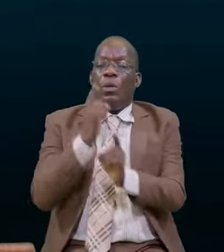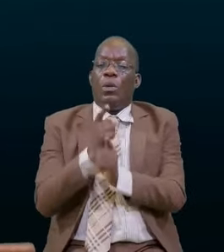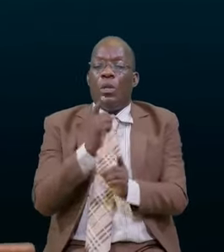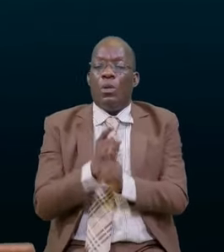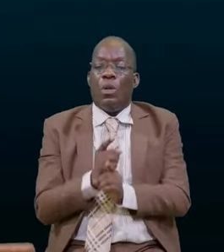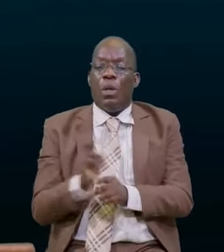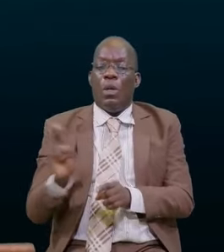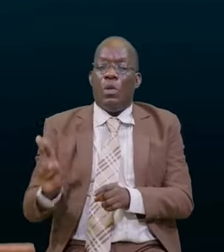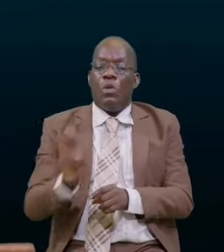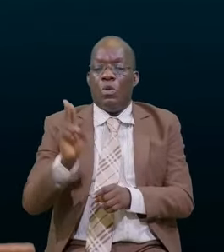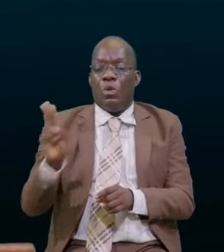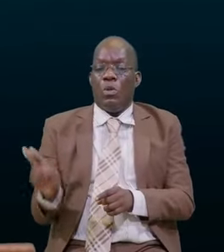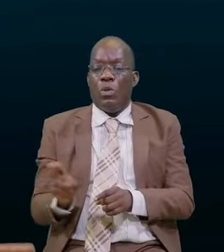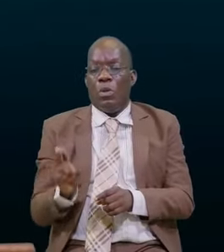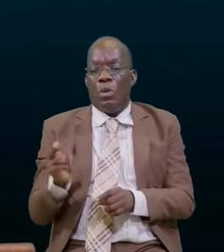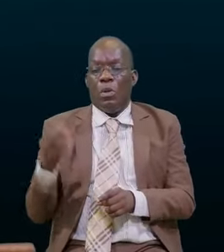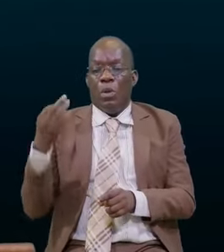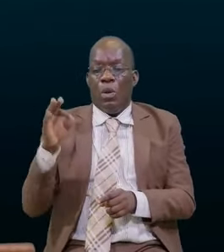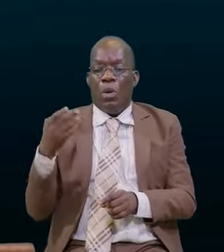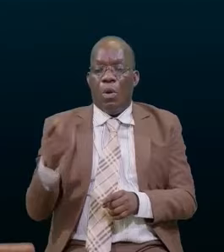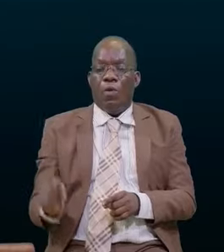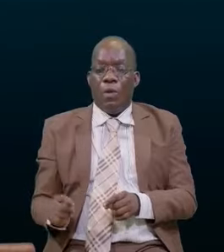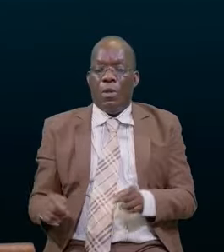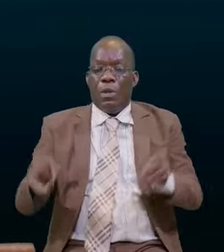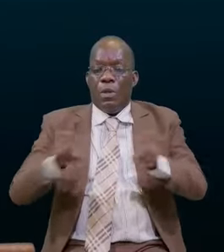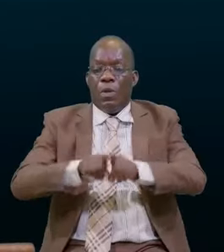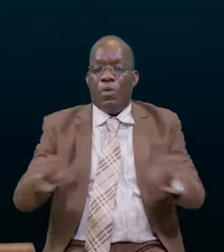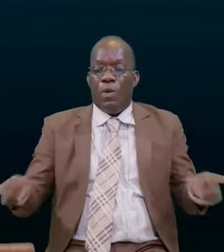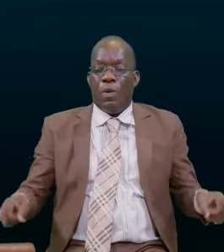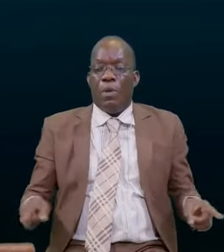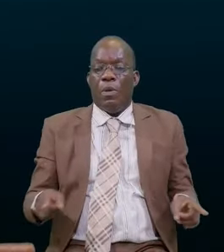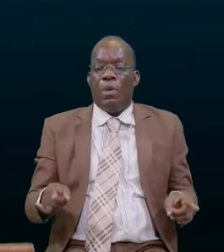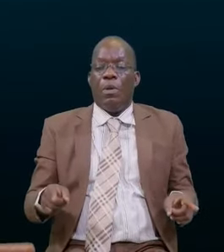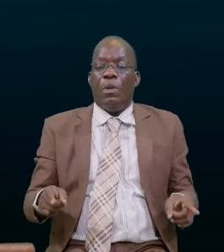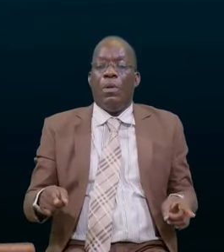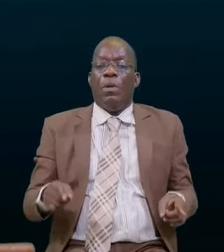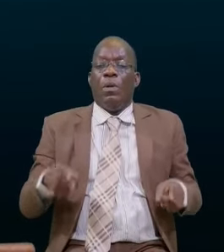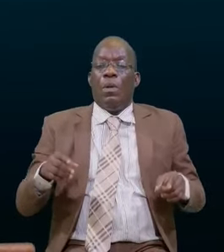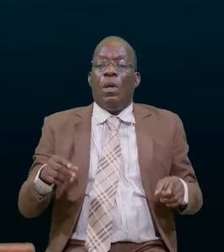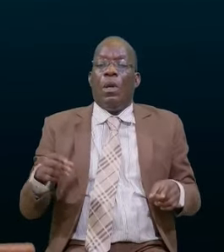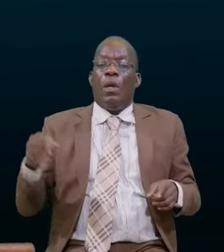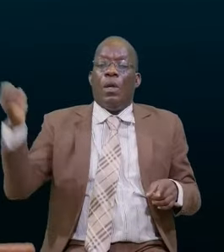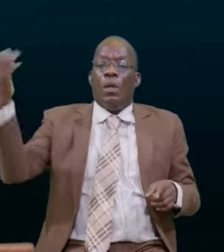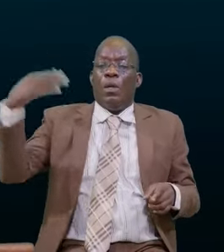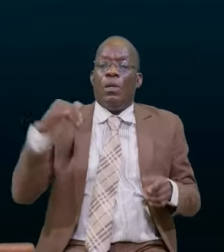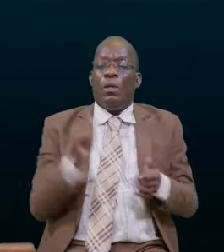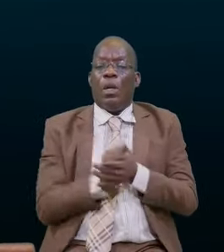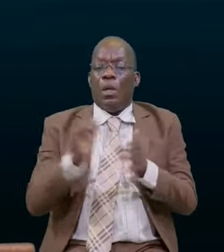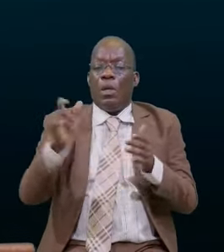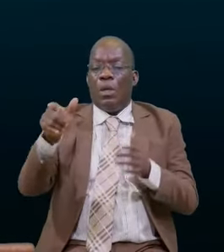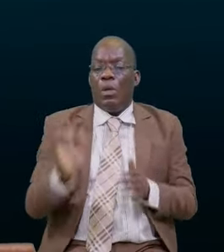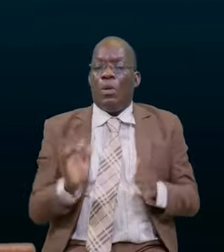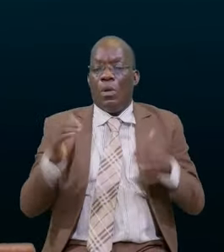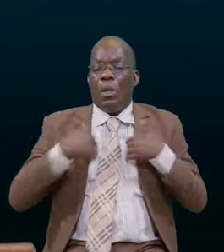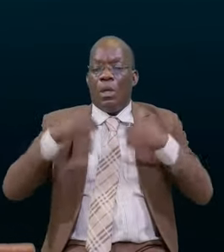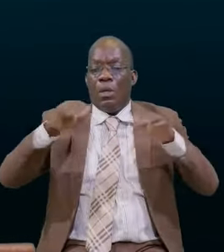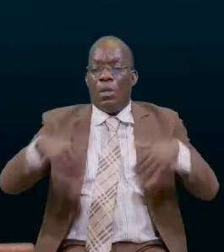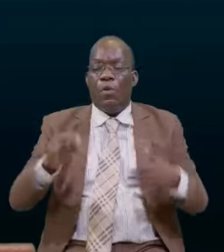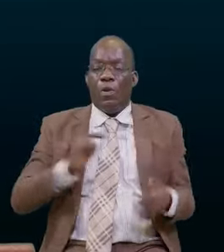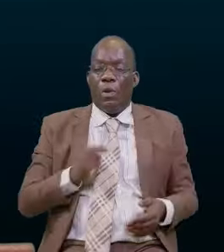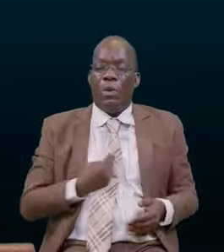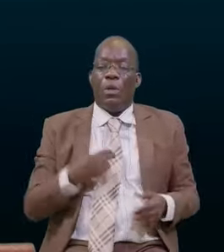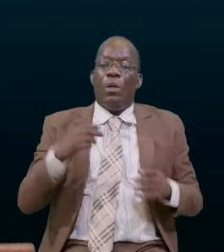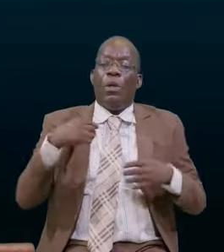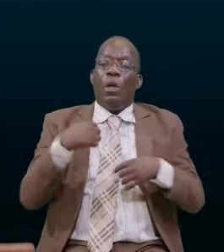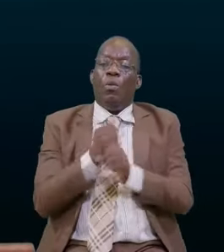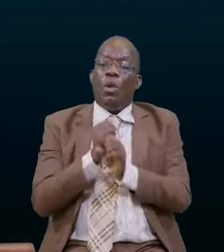the of the various means of Grace that God has provided for all make regular use of the